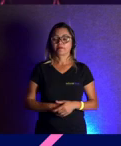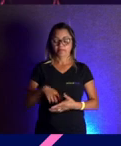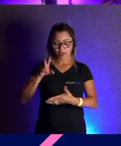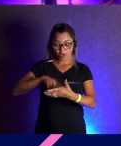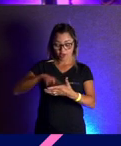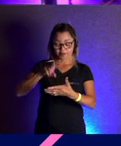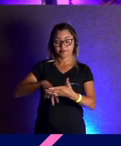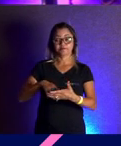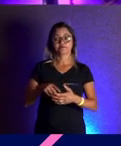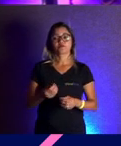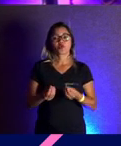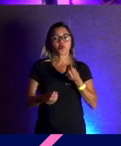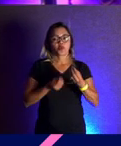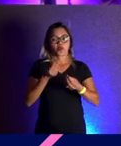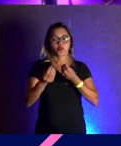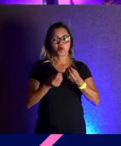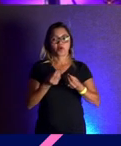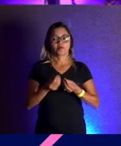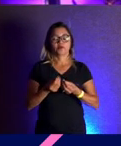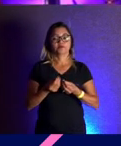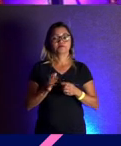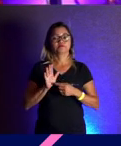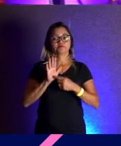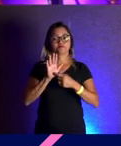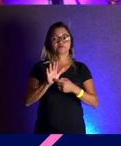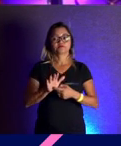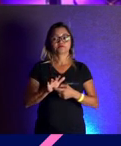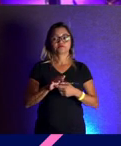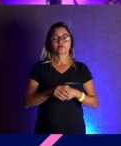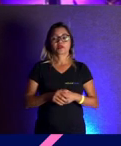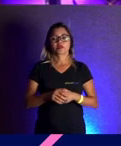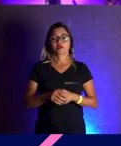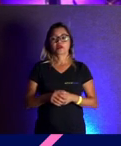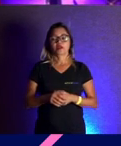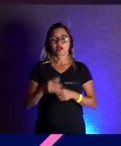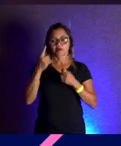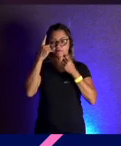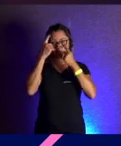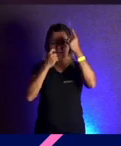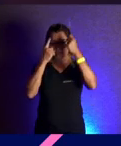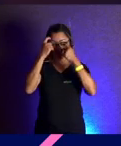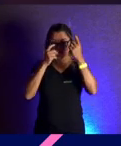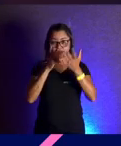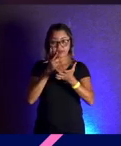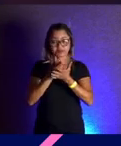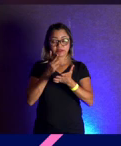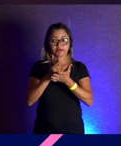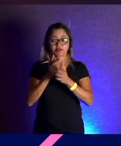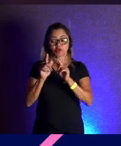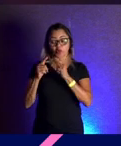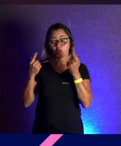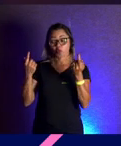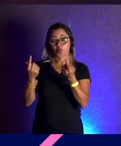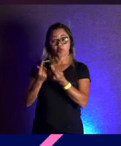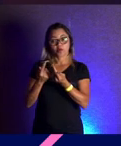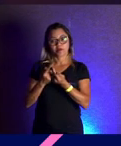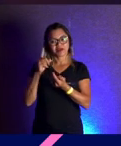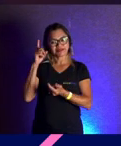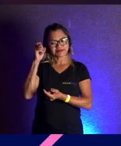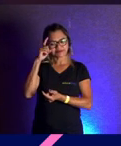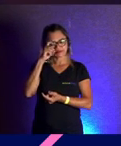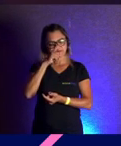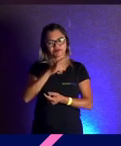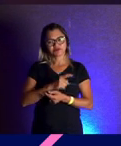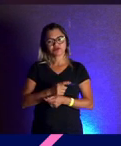nas próximas, é como reportar a prevalência de violência afetando um grupo que é difícil